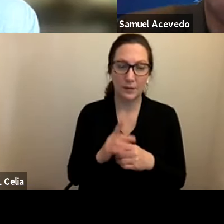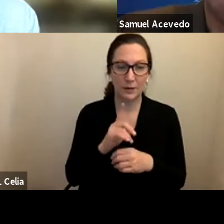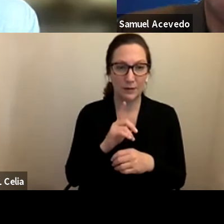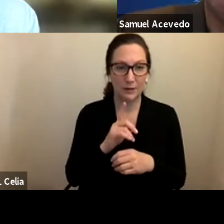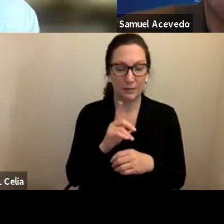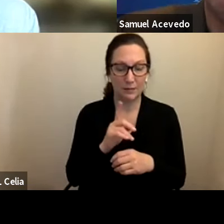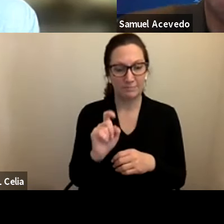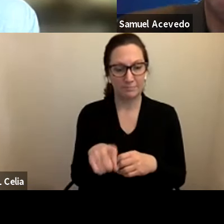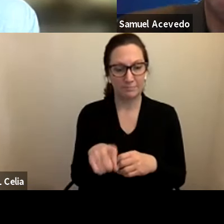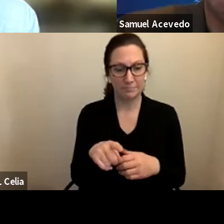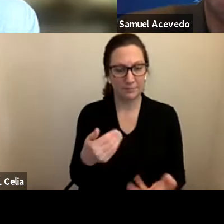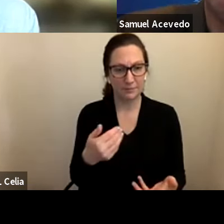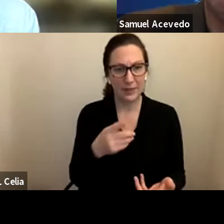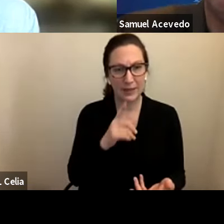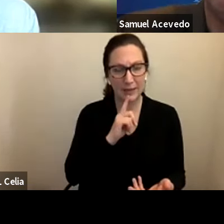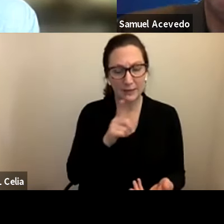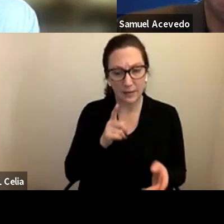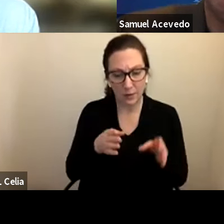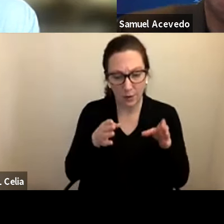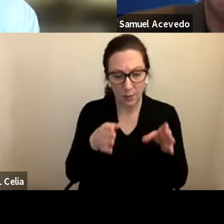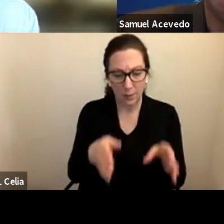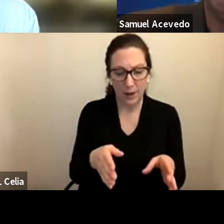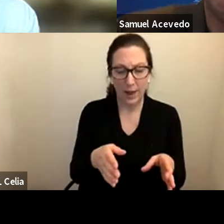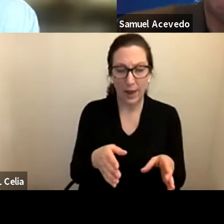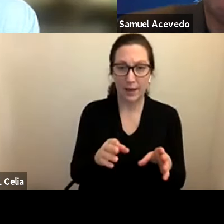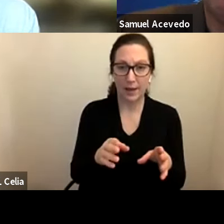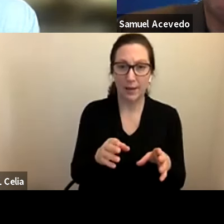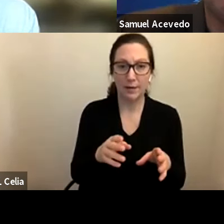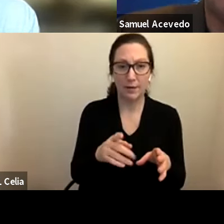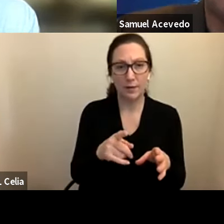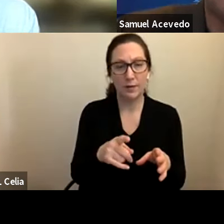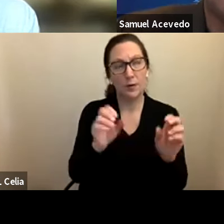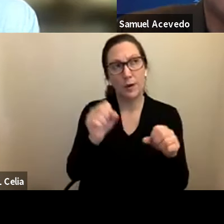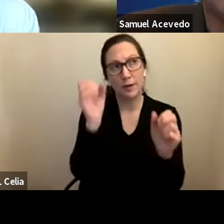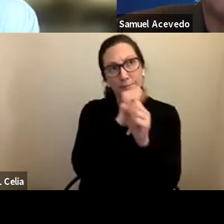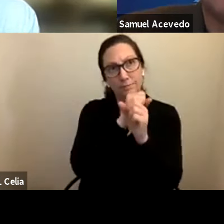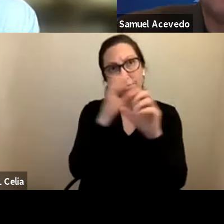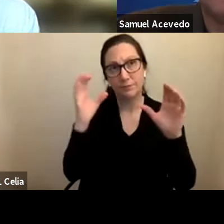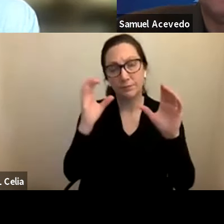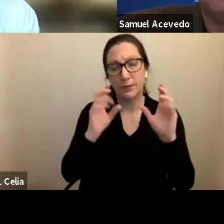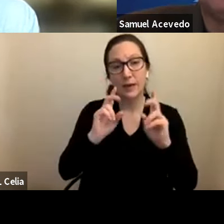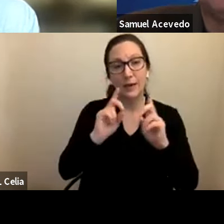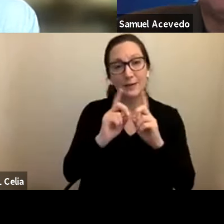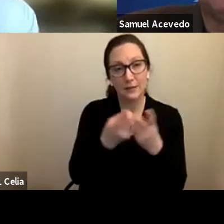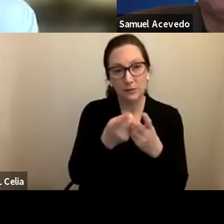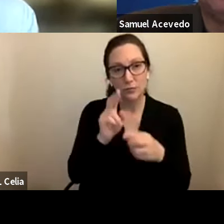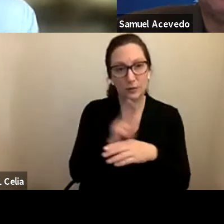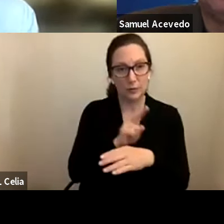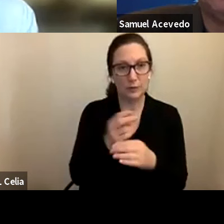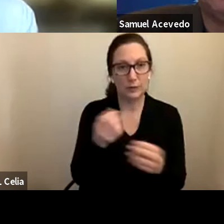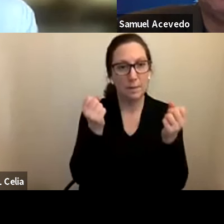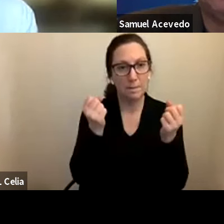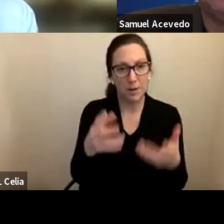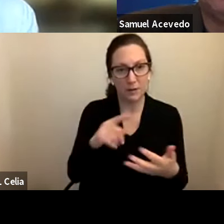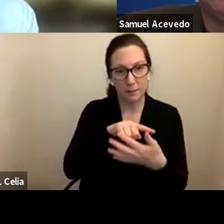see a district utilizing multiple factors